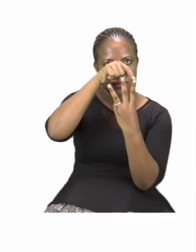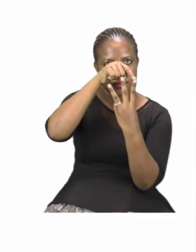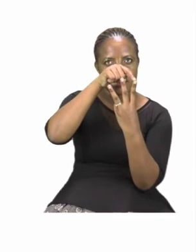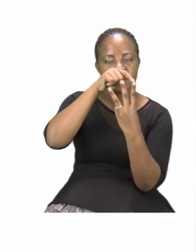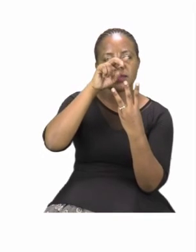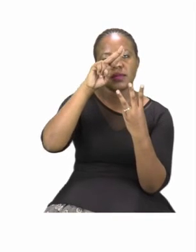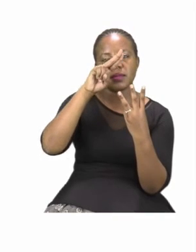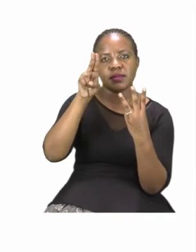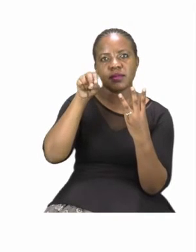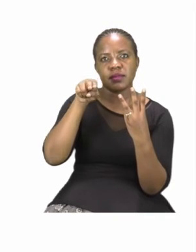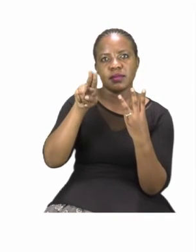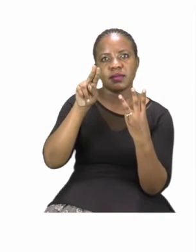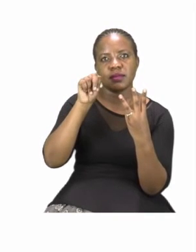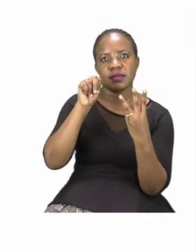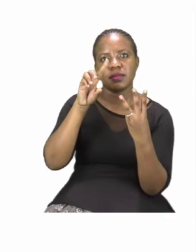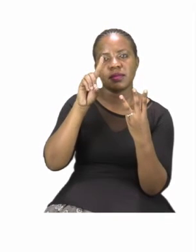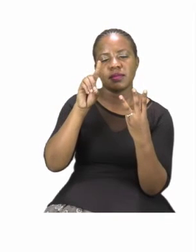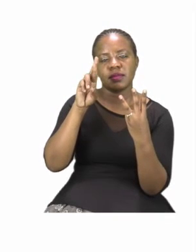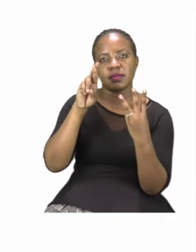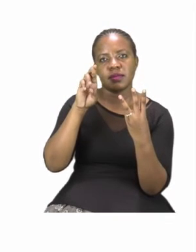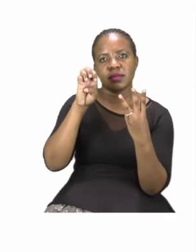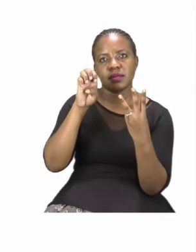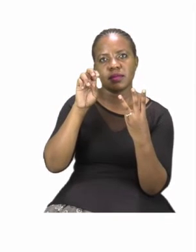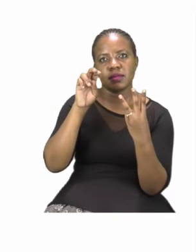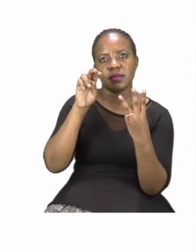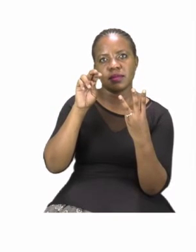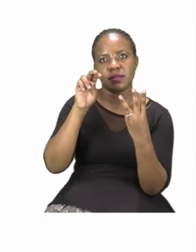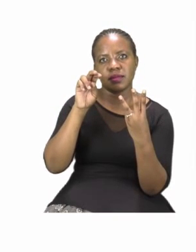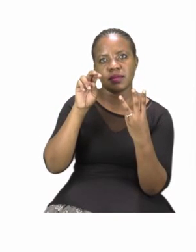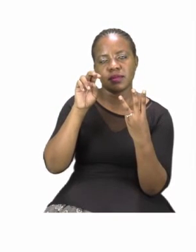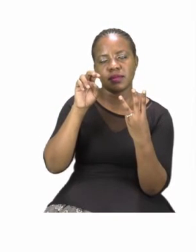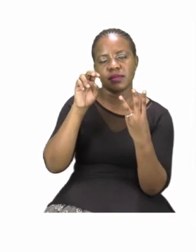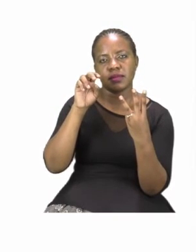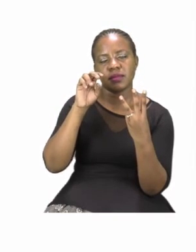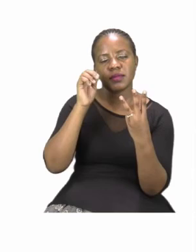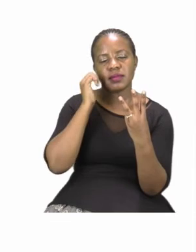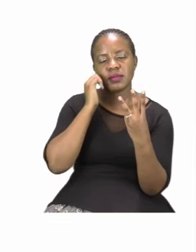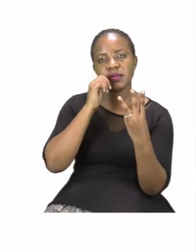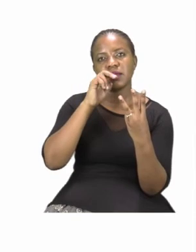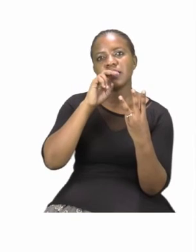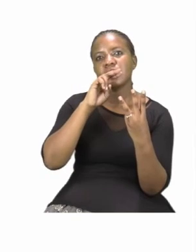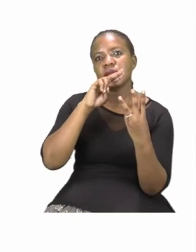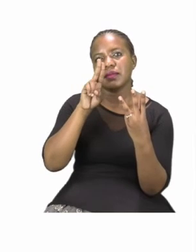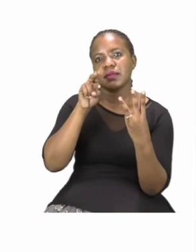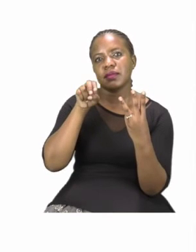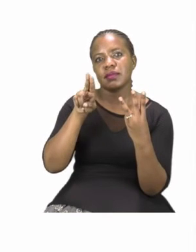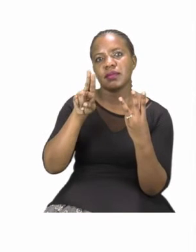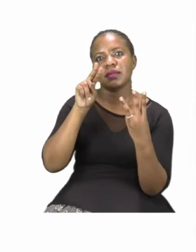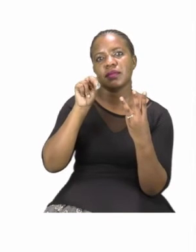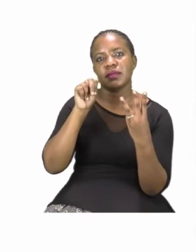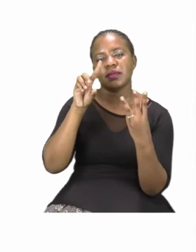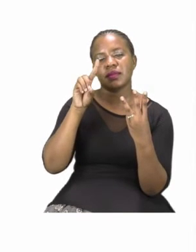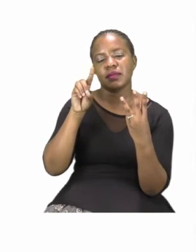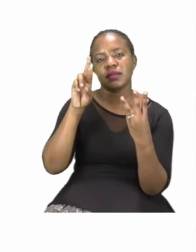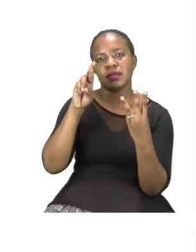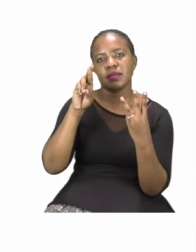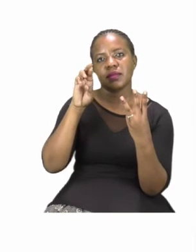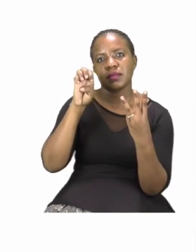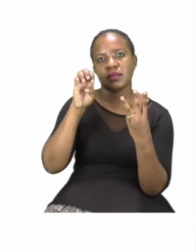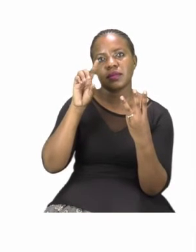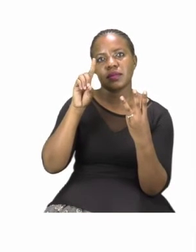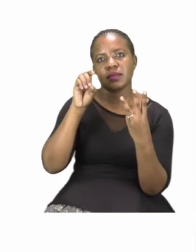focus on the numbers that are underlined. Let's take a look at the board.